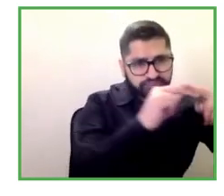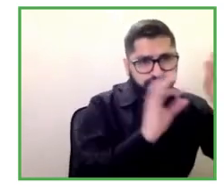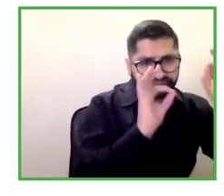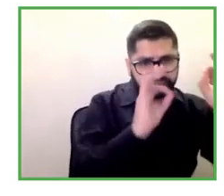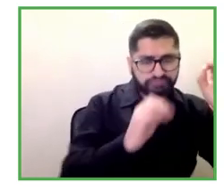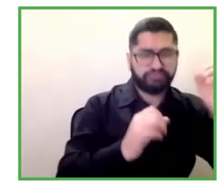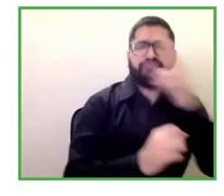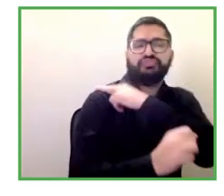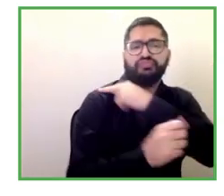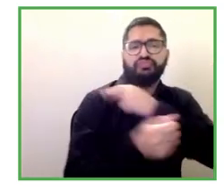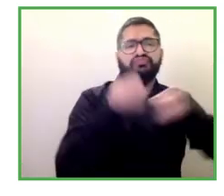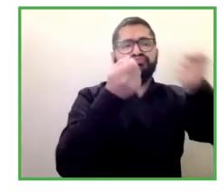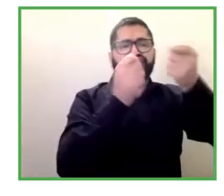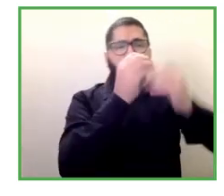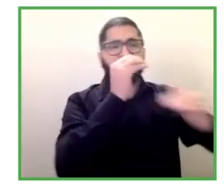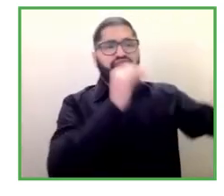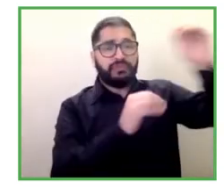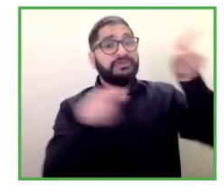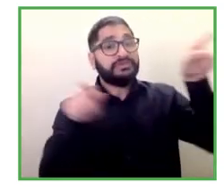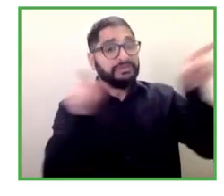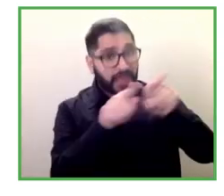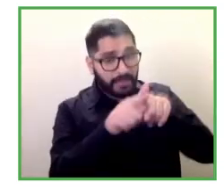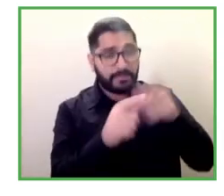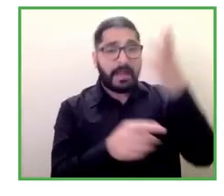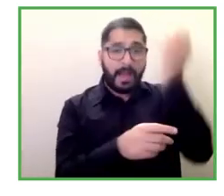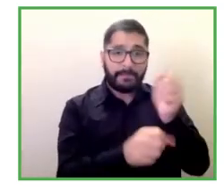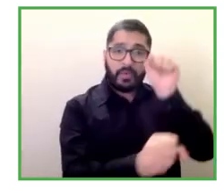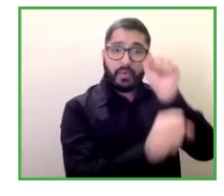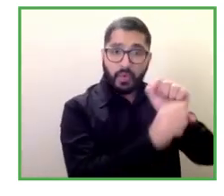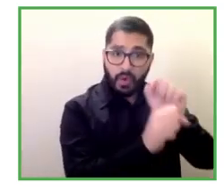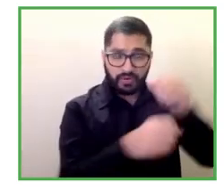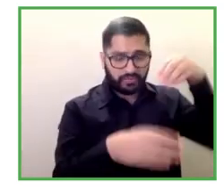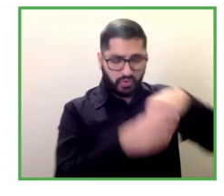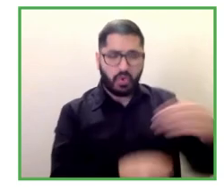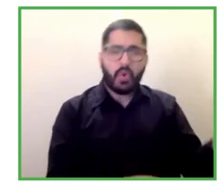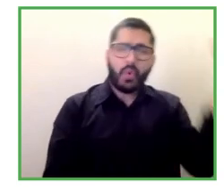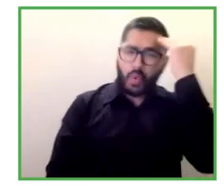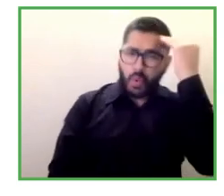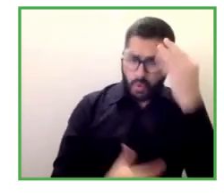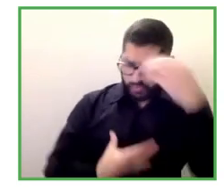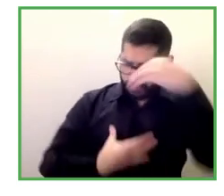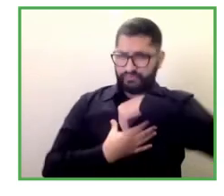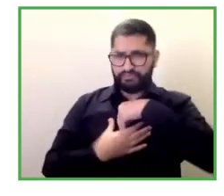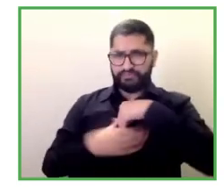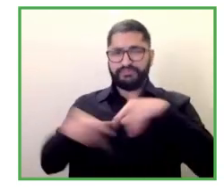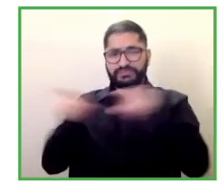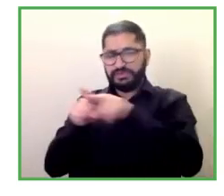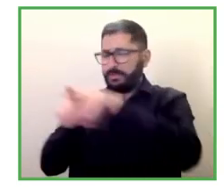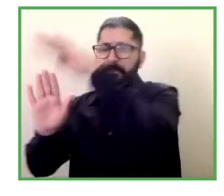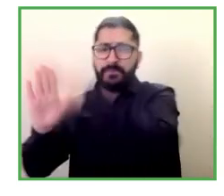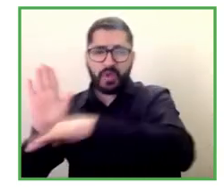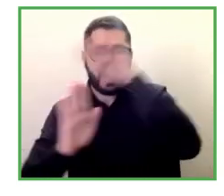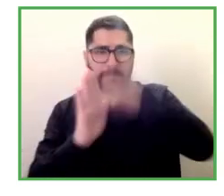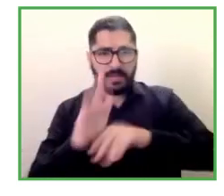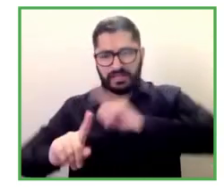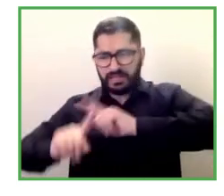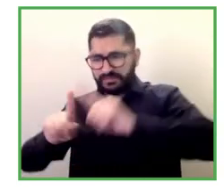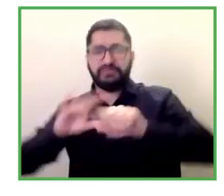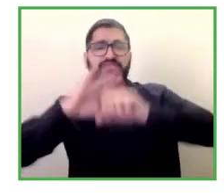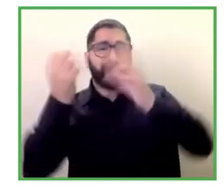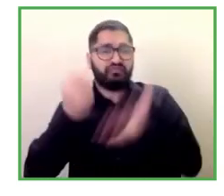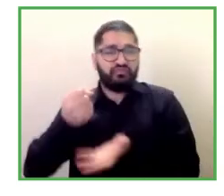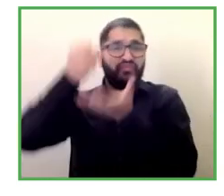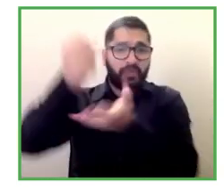initiatives, and funding in the United States for apprenticeships. So we're seeing that also as an increasing trend. And finally,